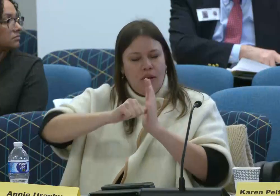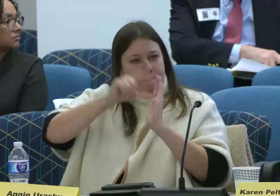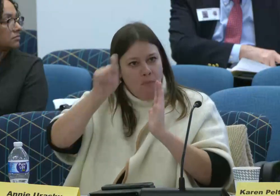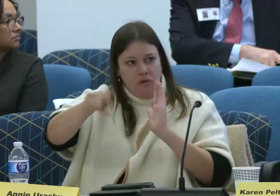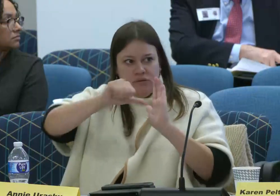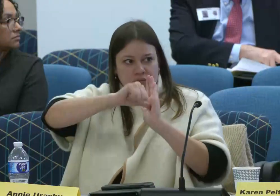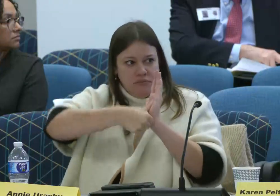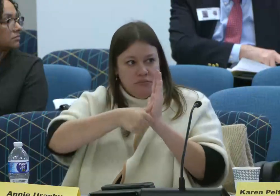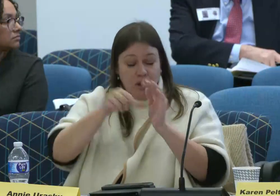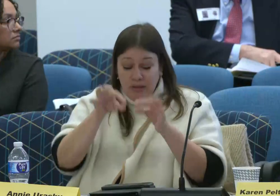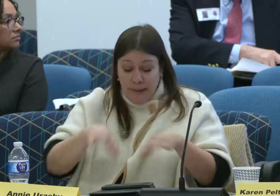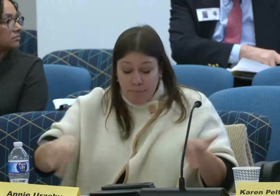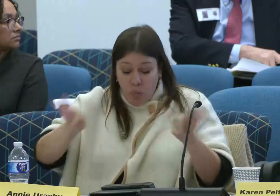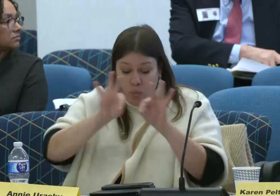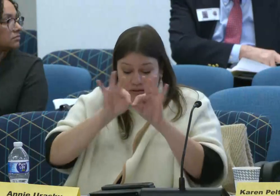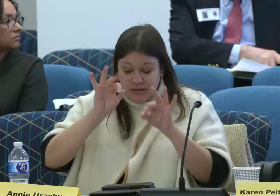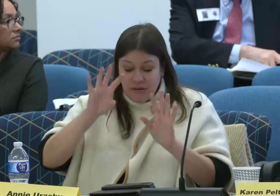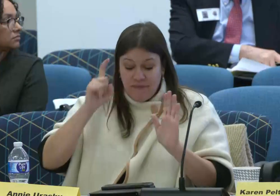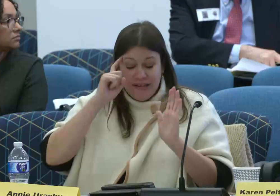our working group